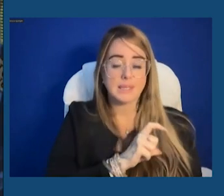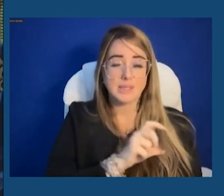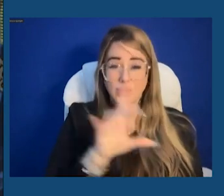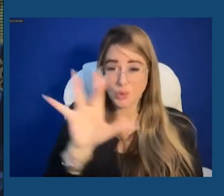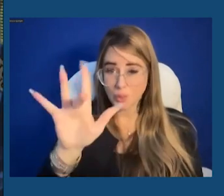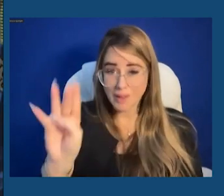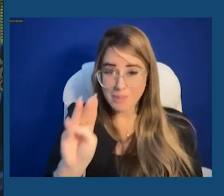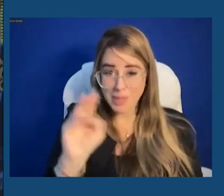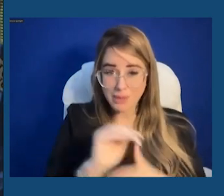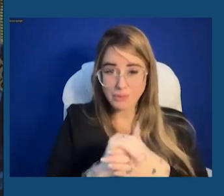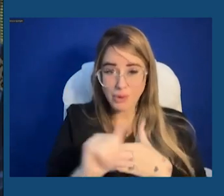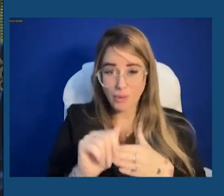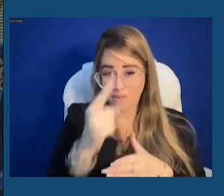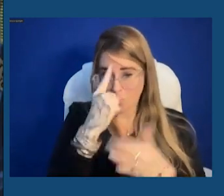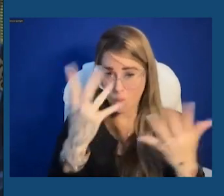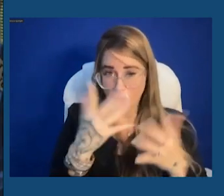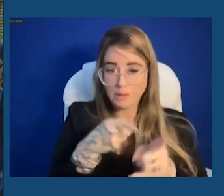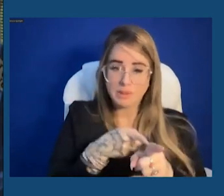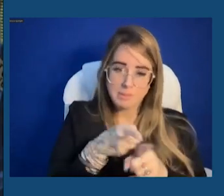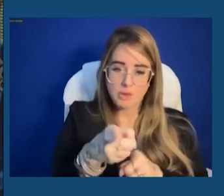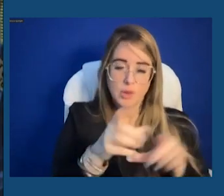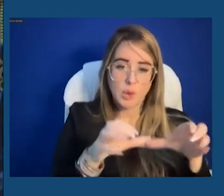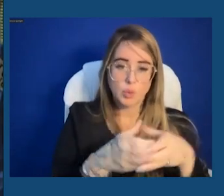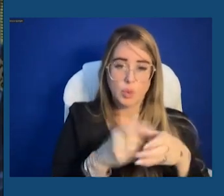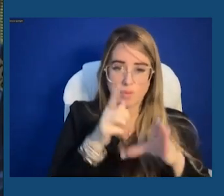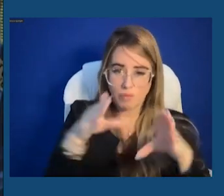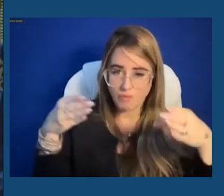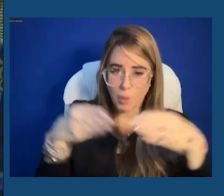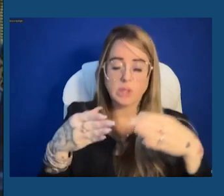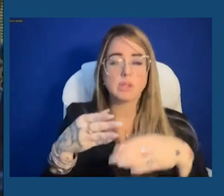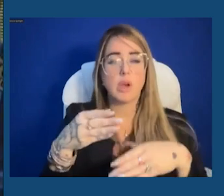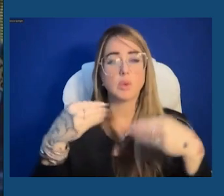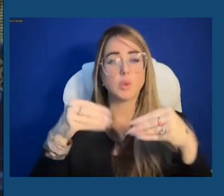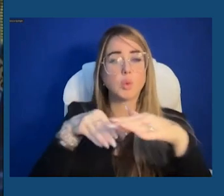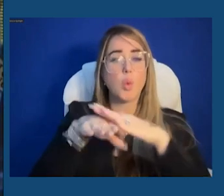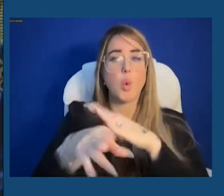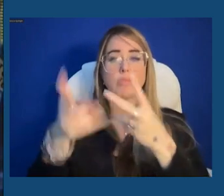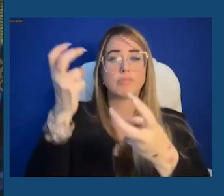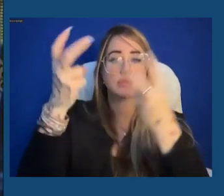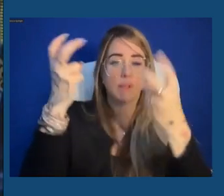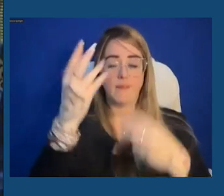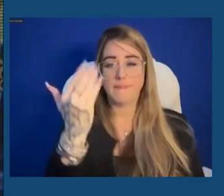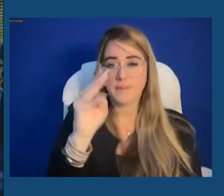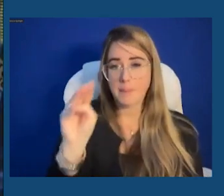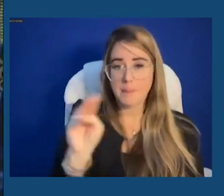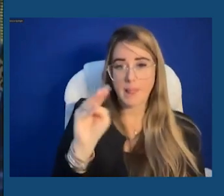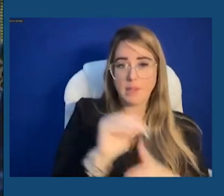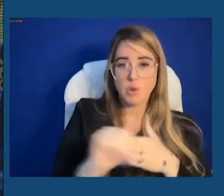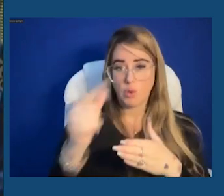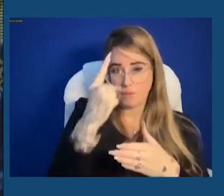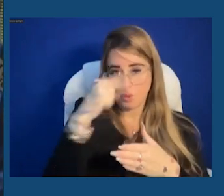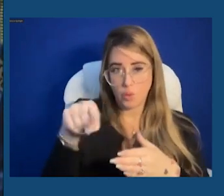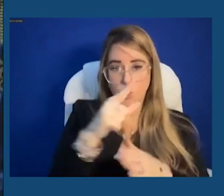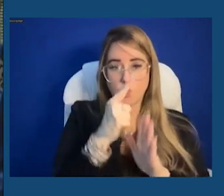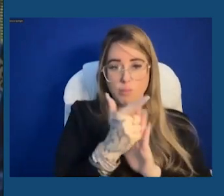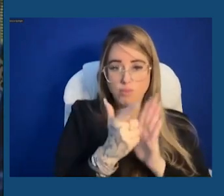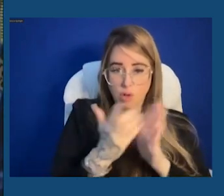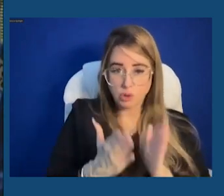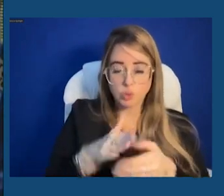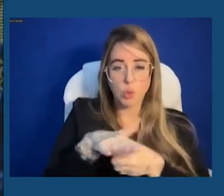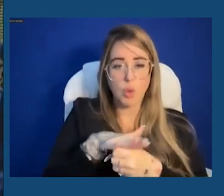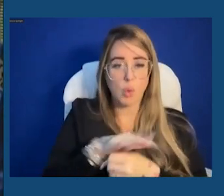have a specialized retail theft unit in the state police, $15 million for prosecutors and local law enforcement to go after